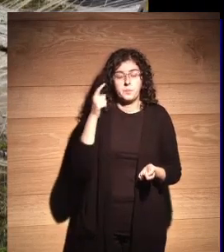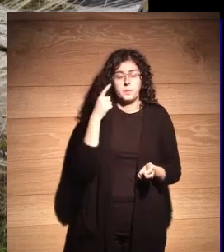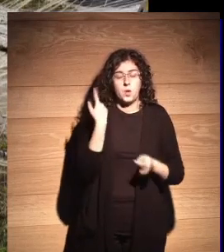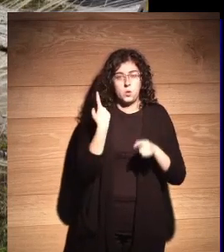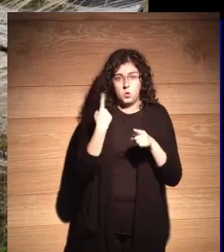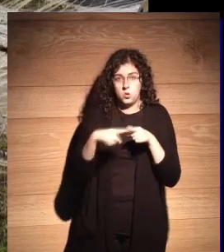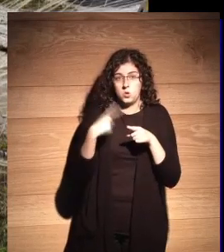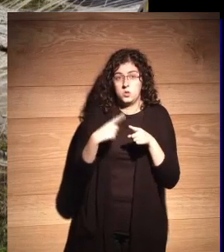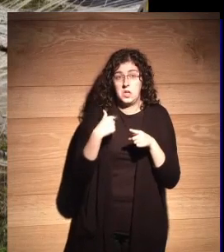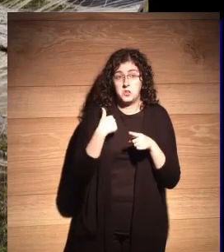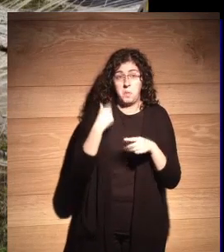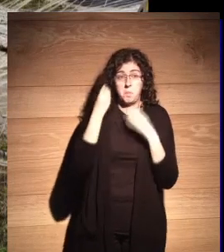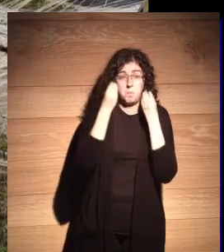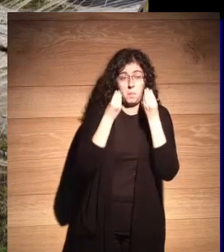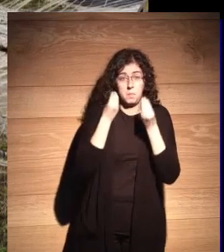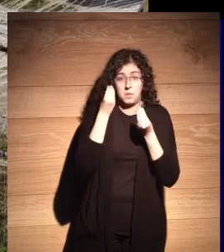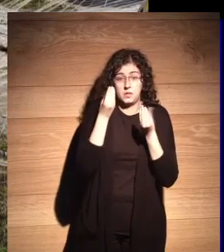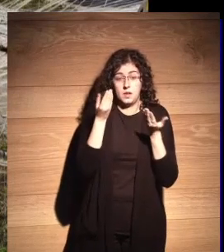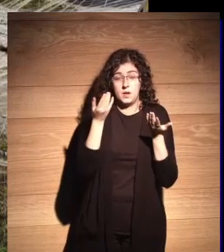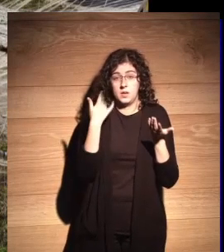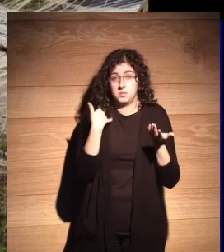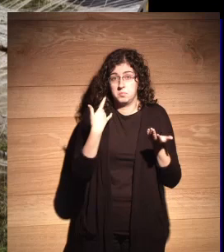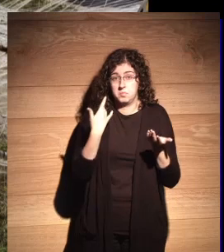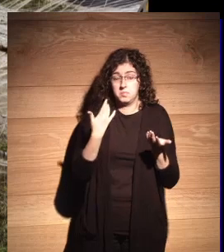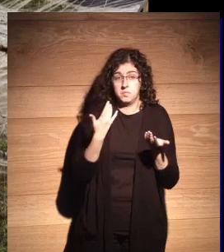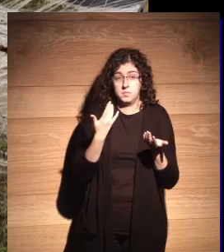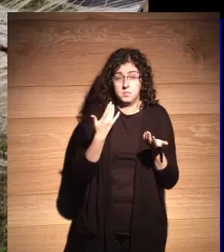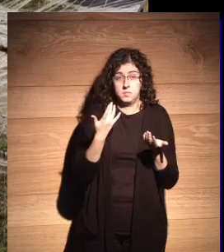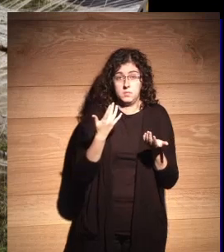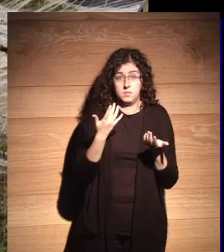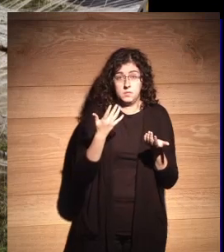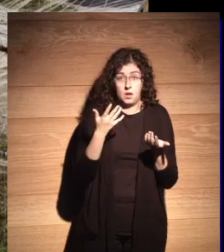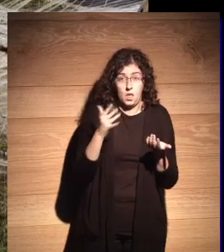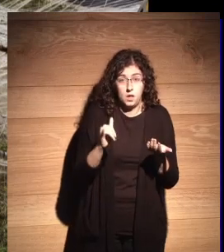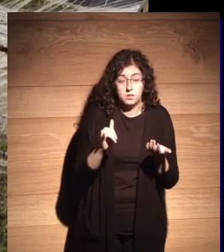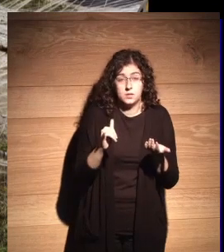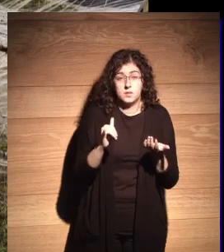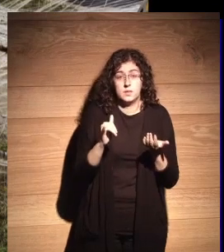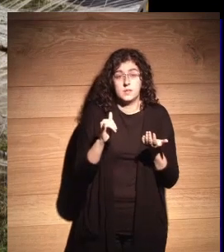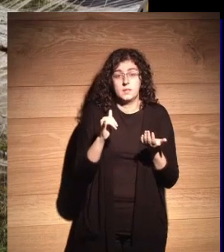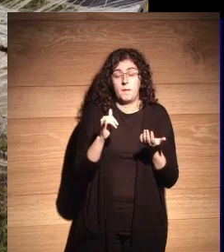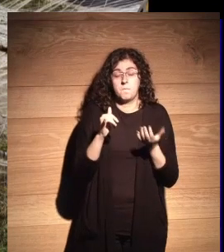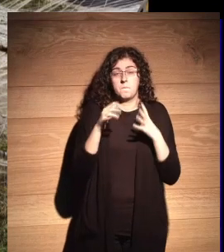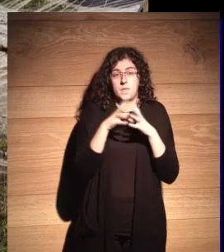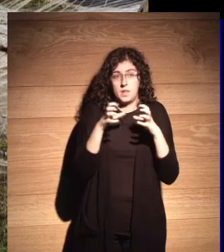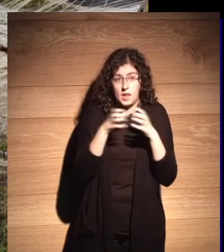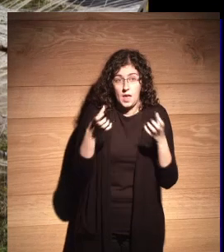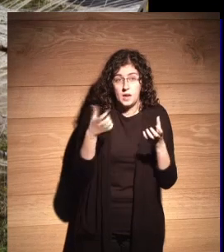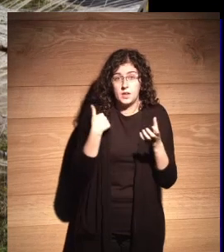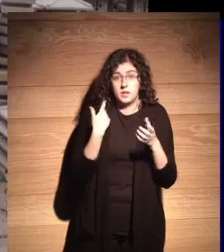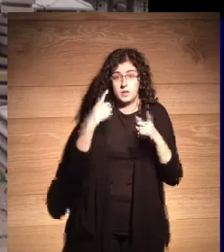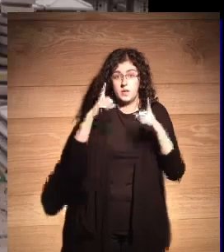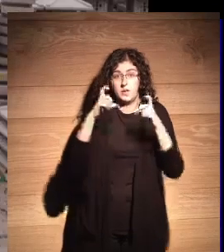for was to be able to make really wonderful pictures in very low light, because